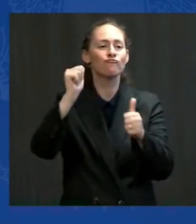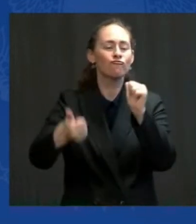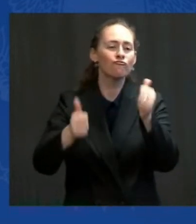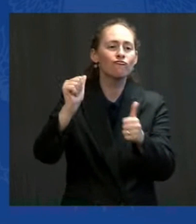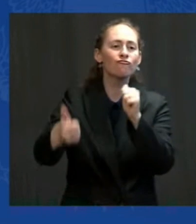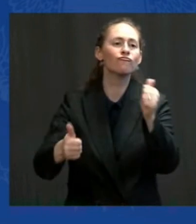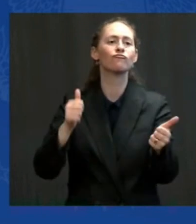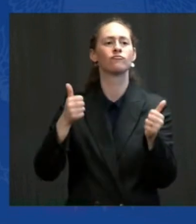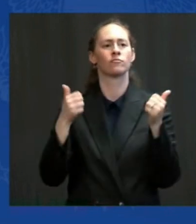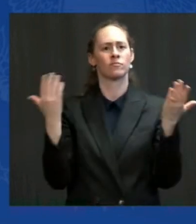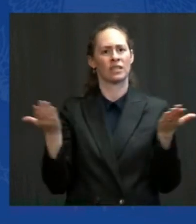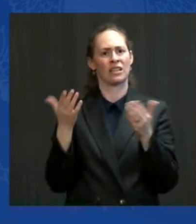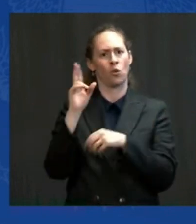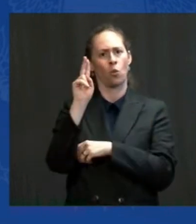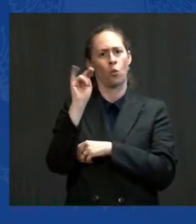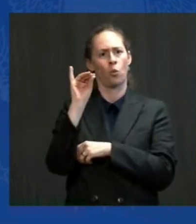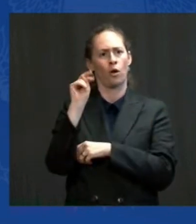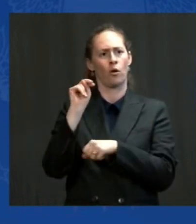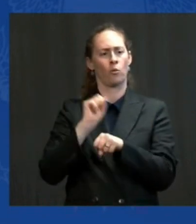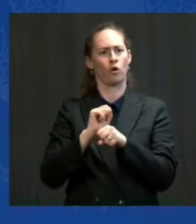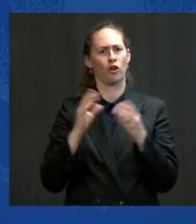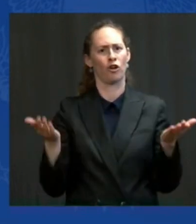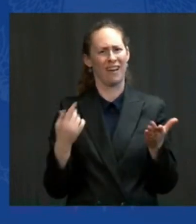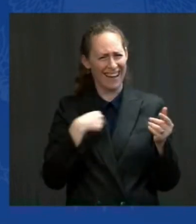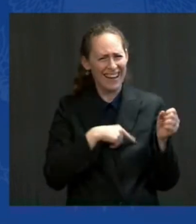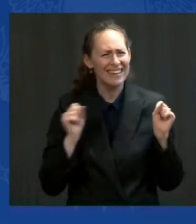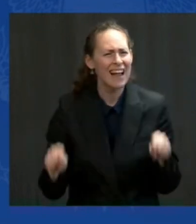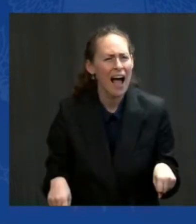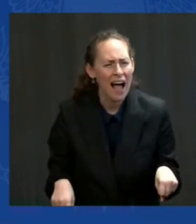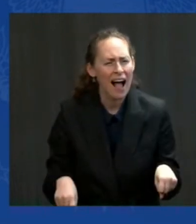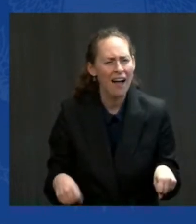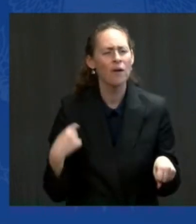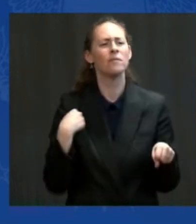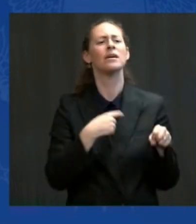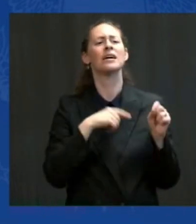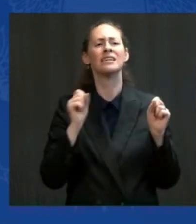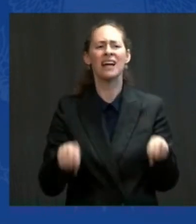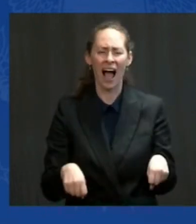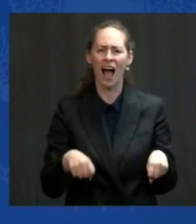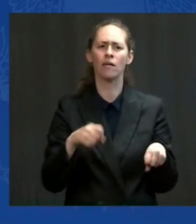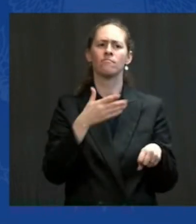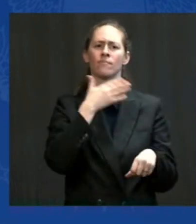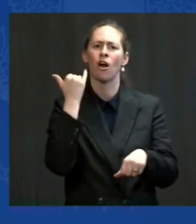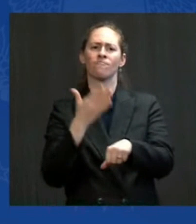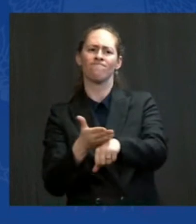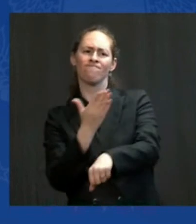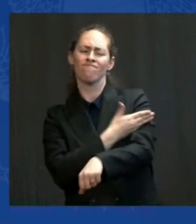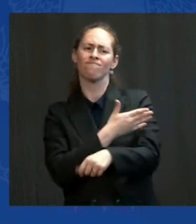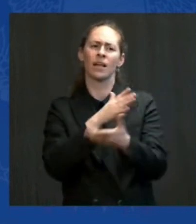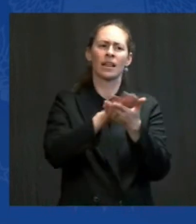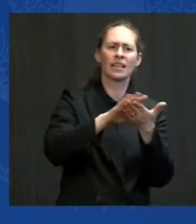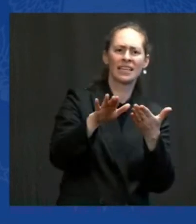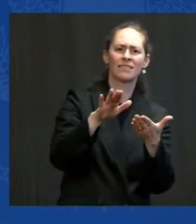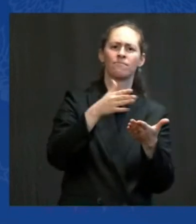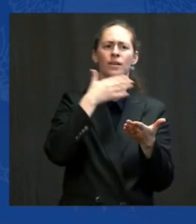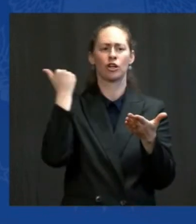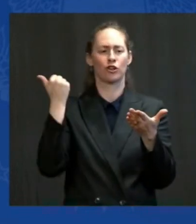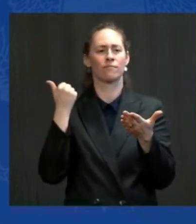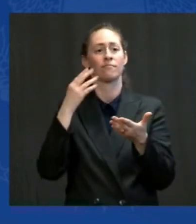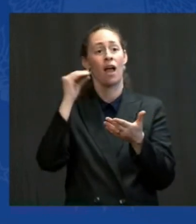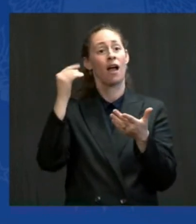States. And we create a new generation of jobs in clean energy manufacturing. I also want to enlist a new generation of